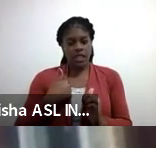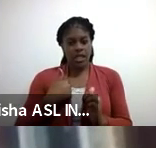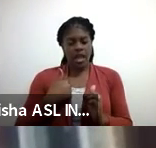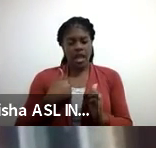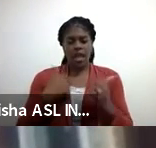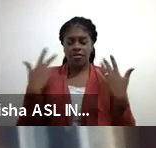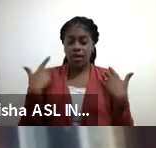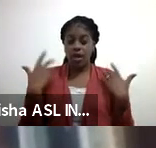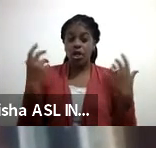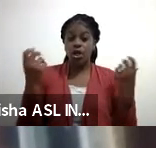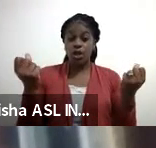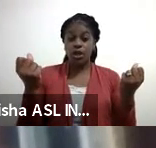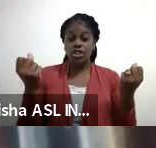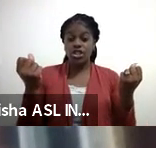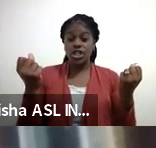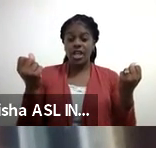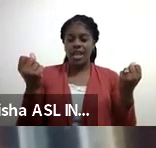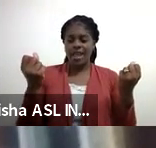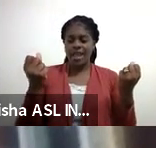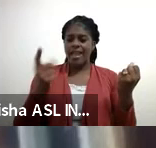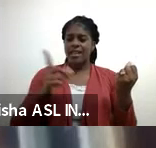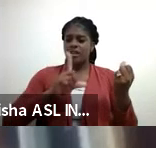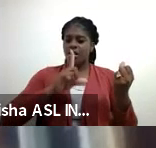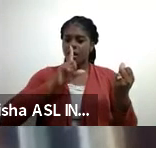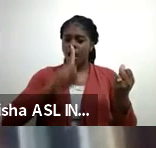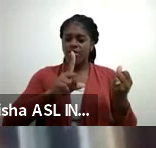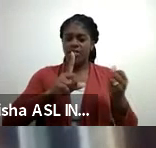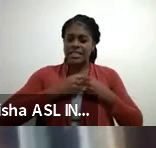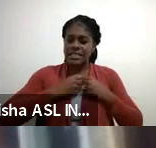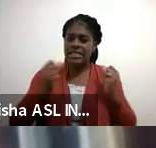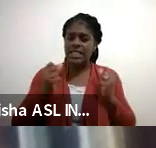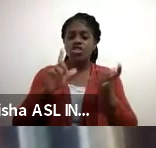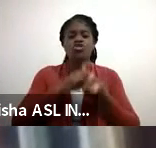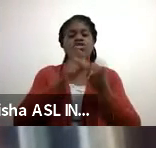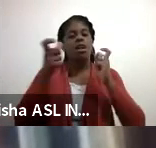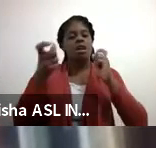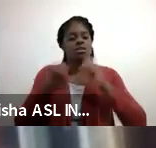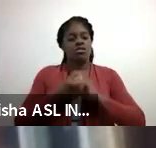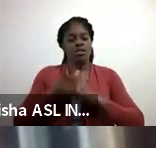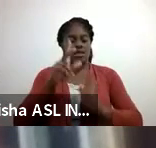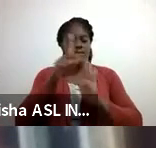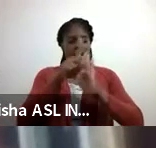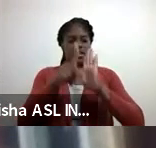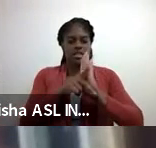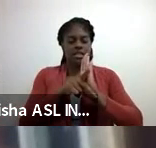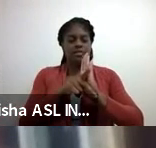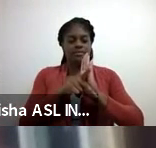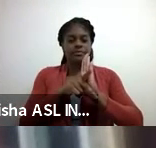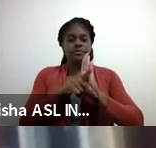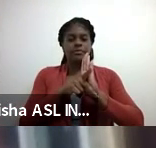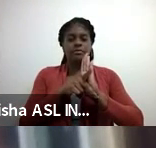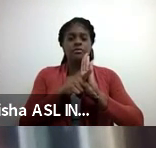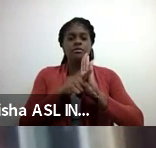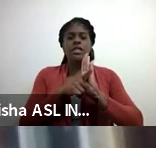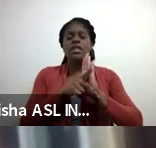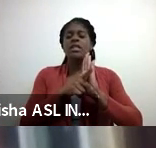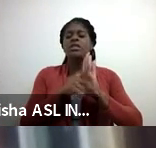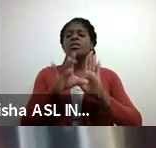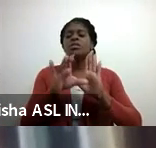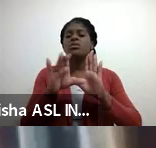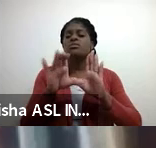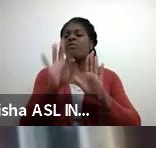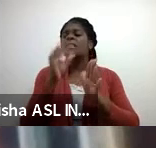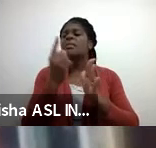and the authenticity to change those policies, to go and do something different, something that is creative, that